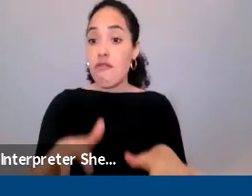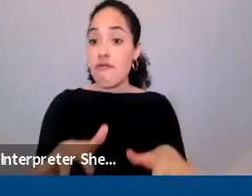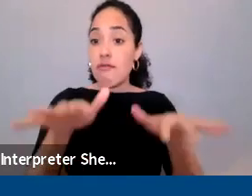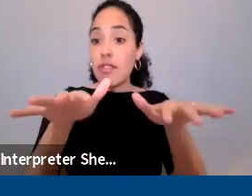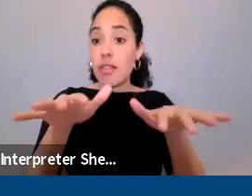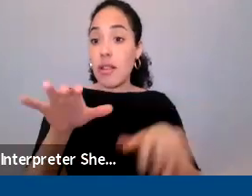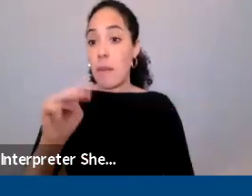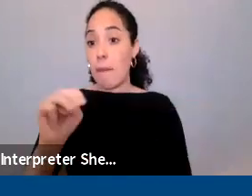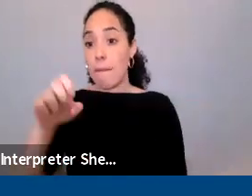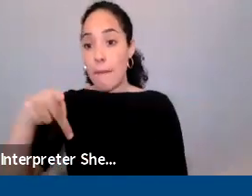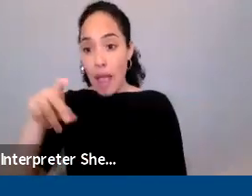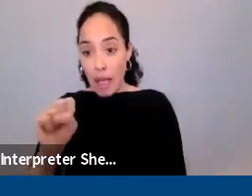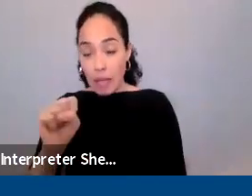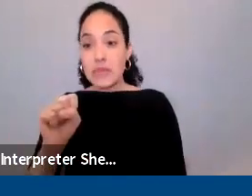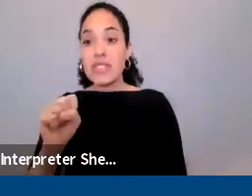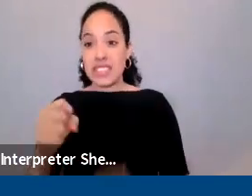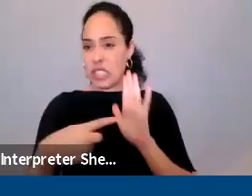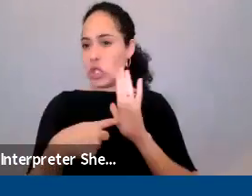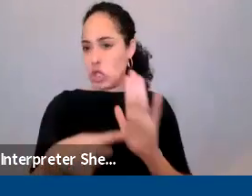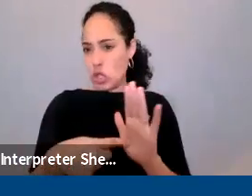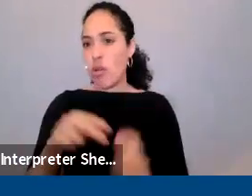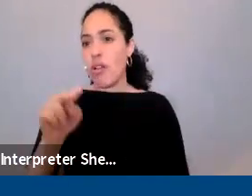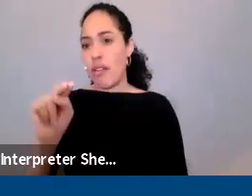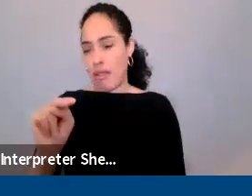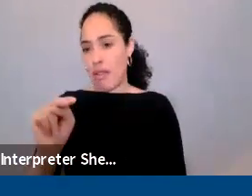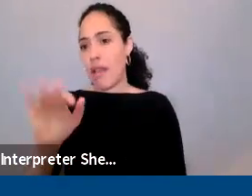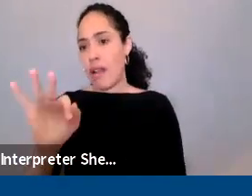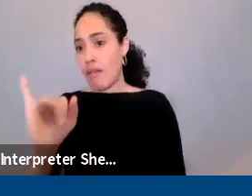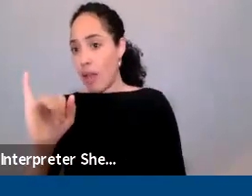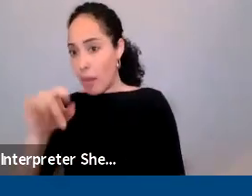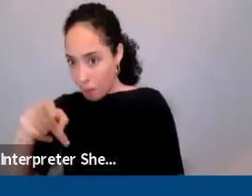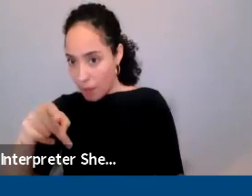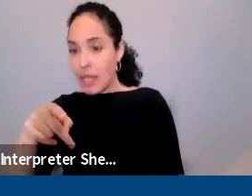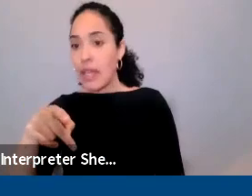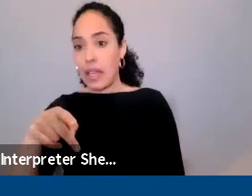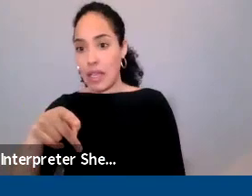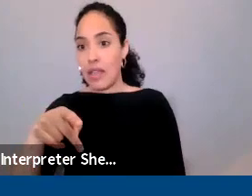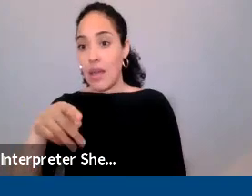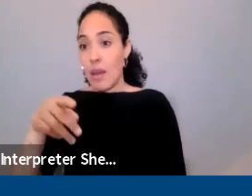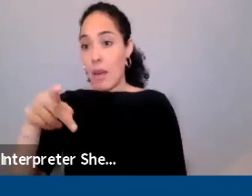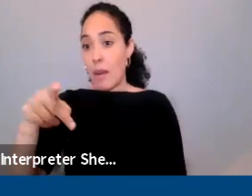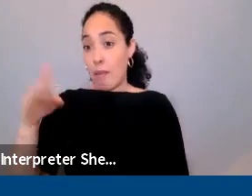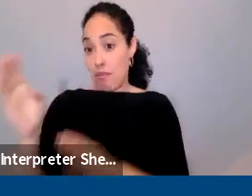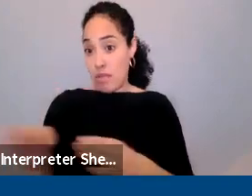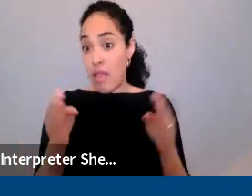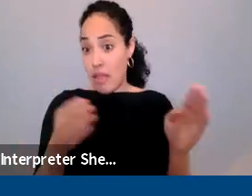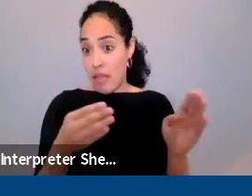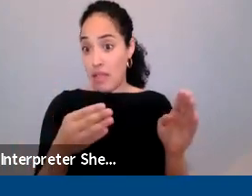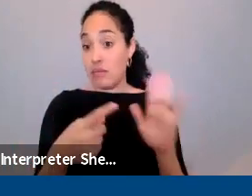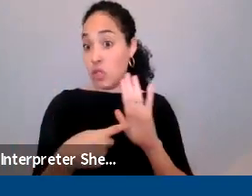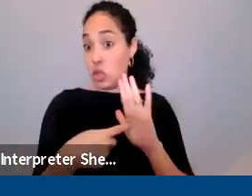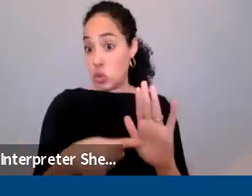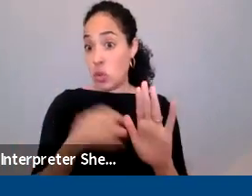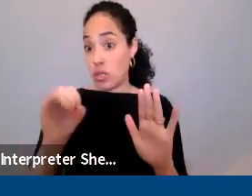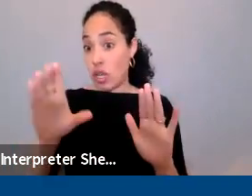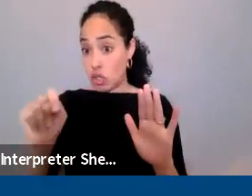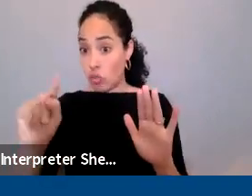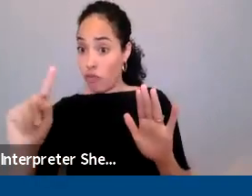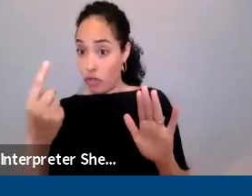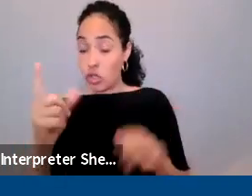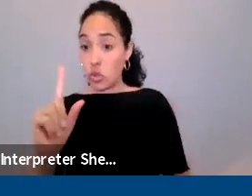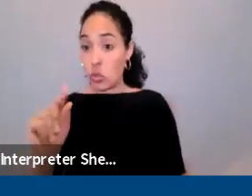NFIP new rating plan effective October 1st, 2021? Doug, I don't know if you